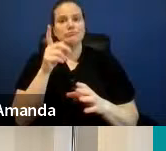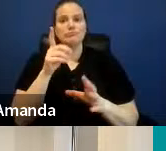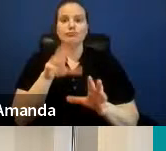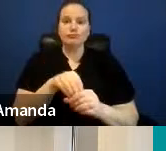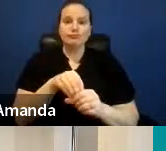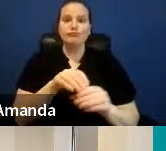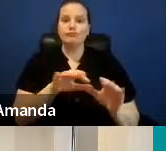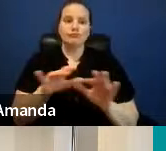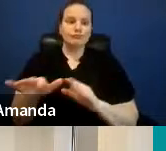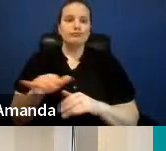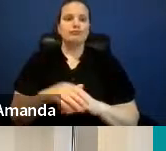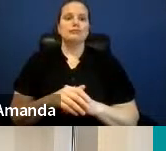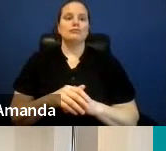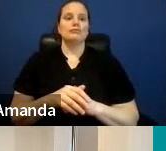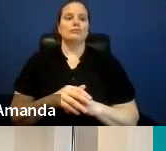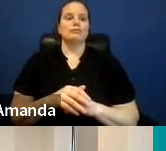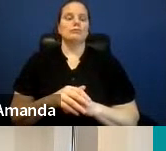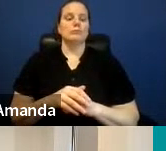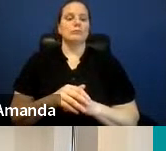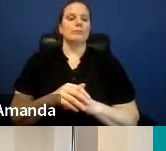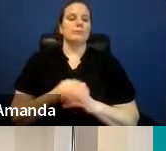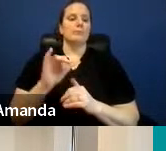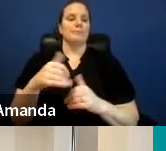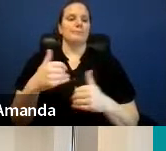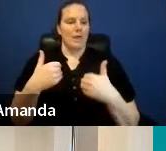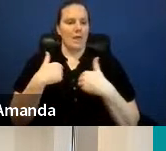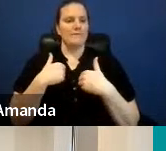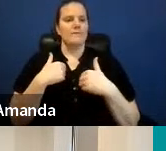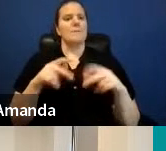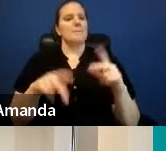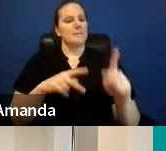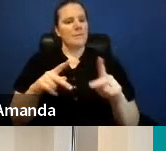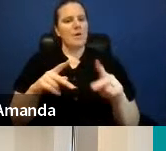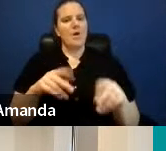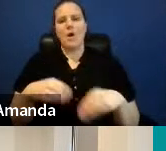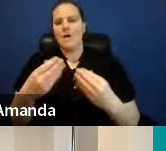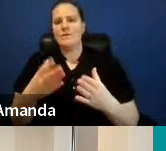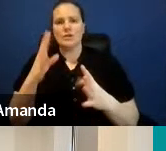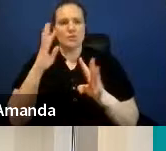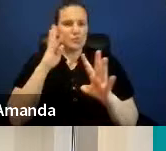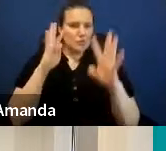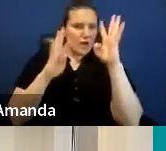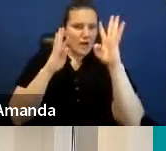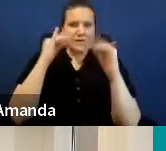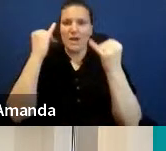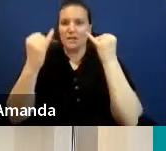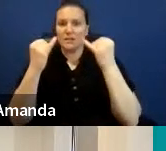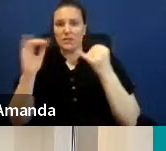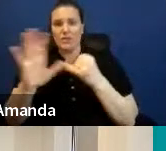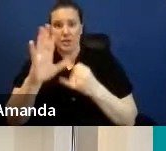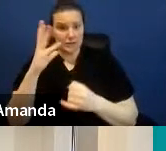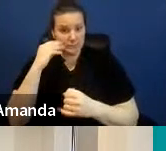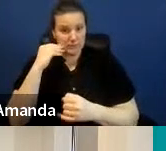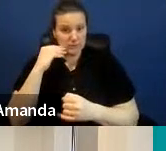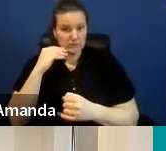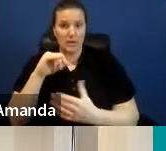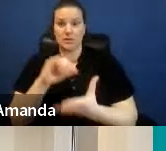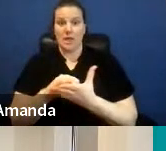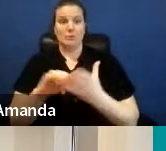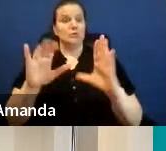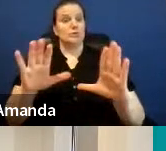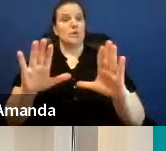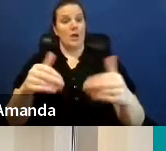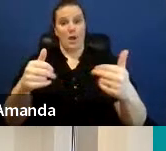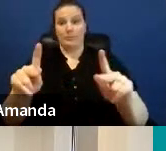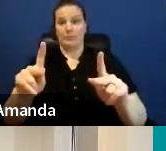and had people offering creative ideas and their experiences. So that was a great